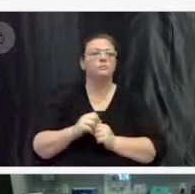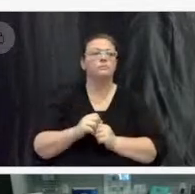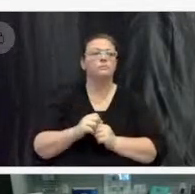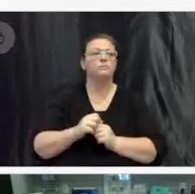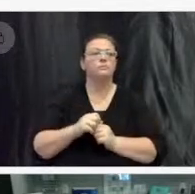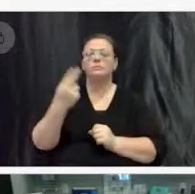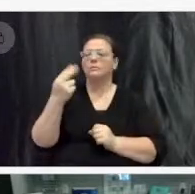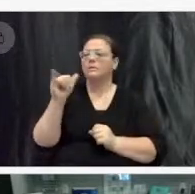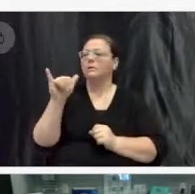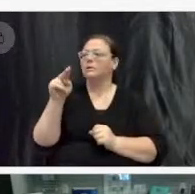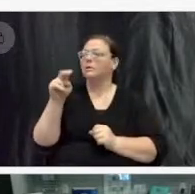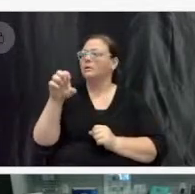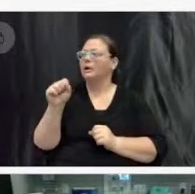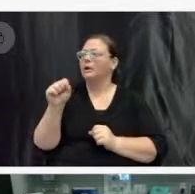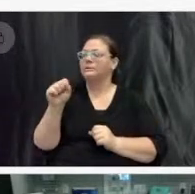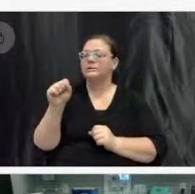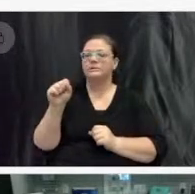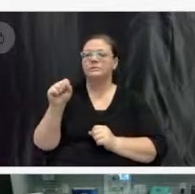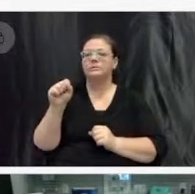Haynes?